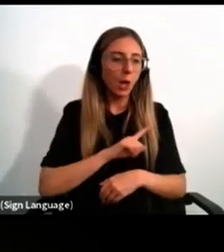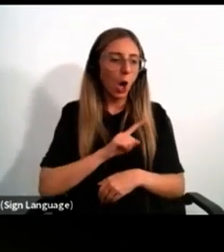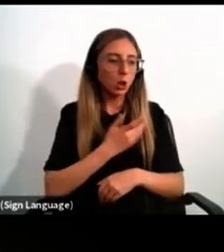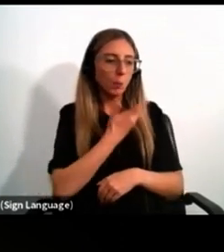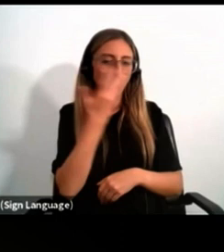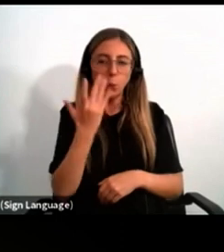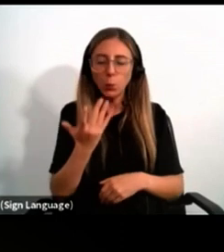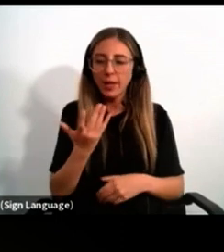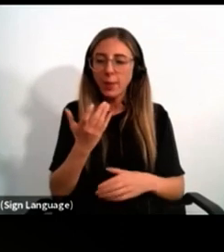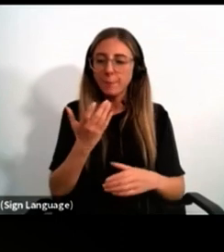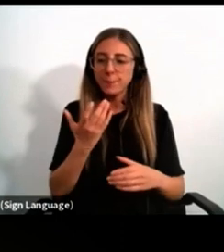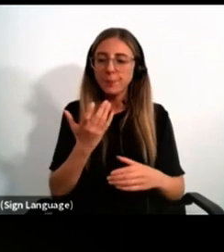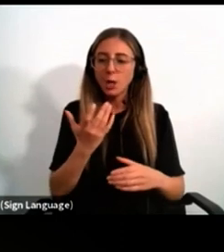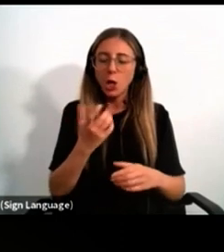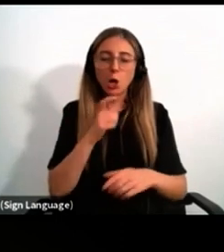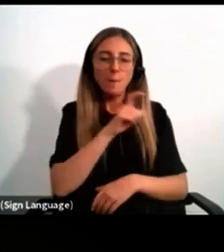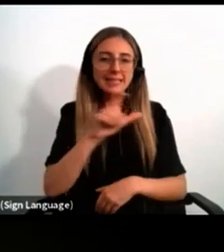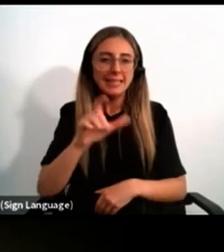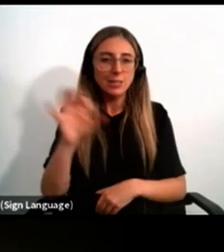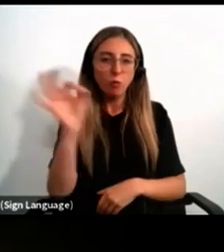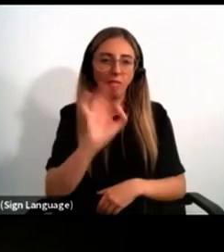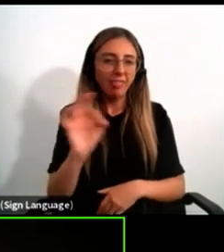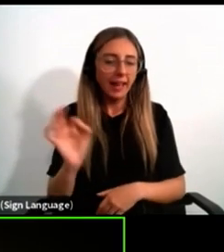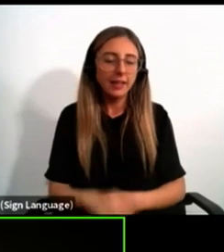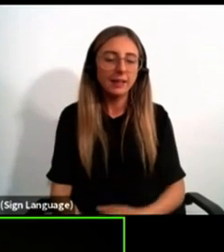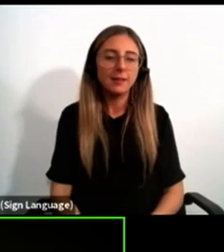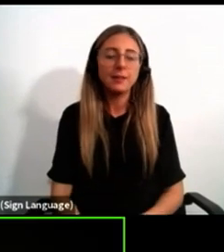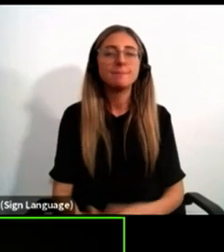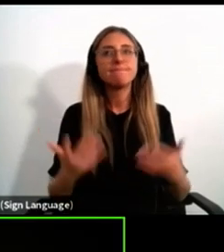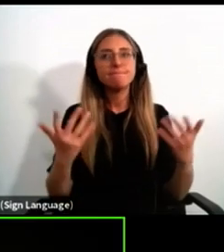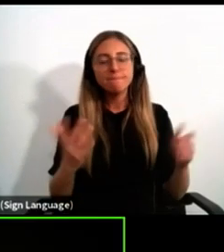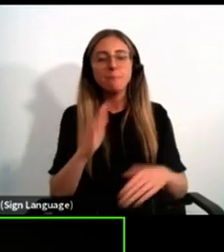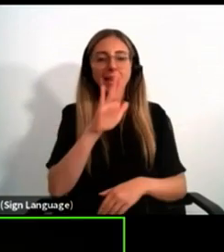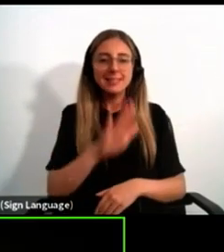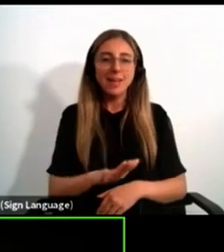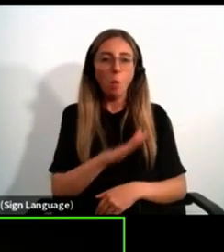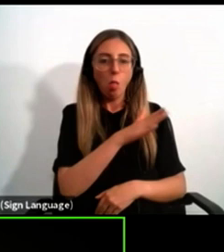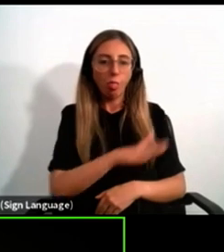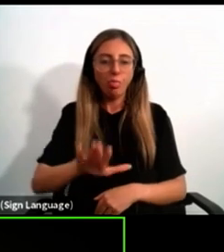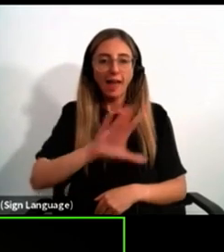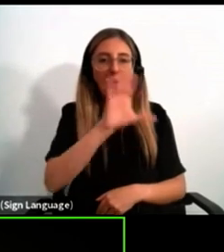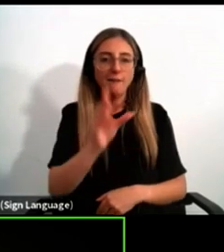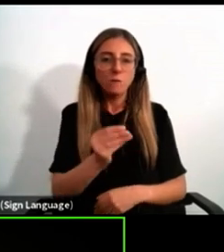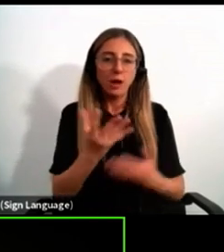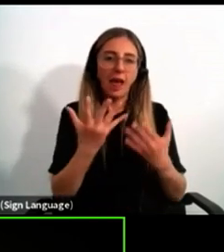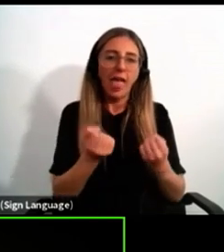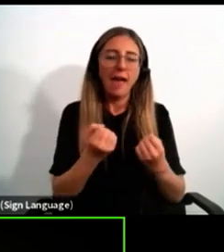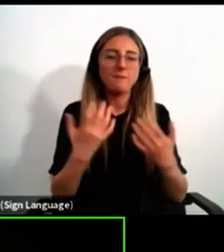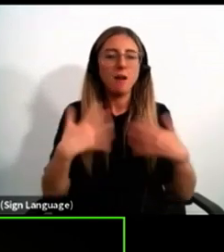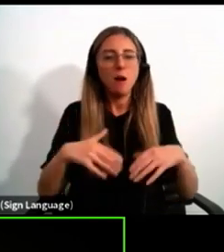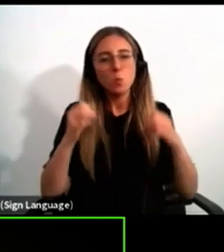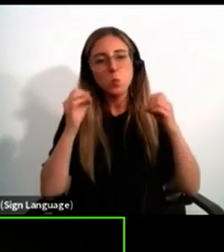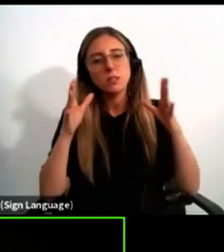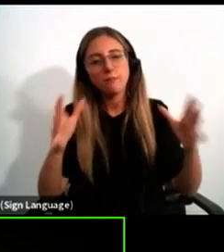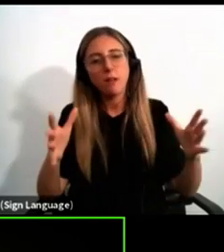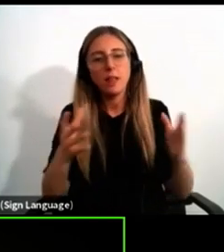of commercialization? I think South Africa has some very good examples. And this is, I think, within the AfCFTA,